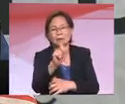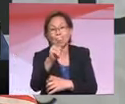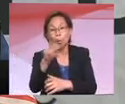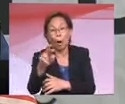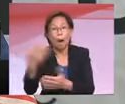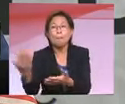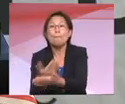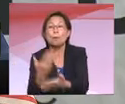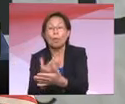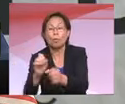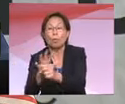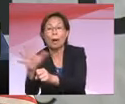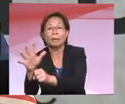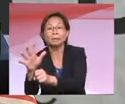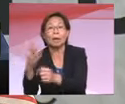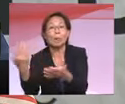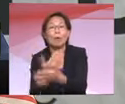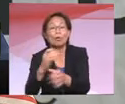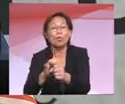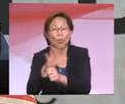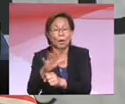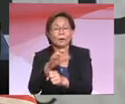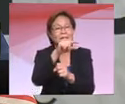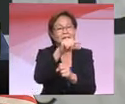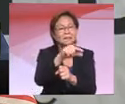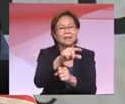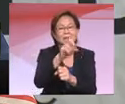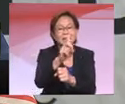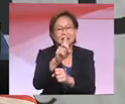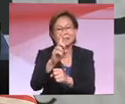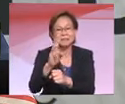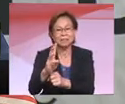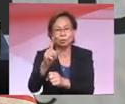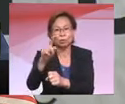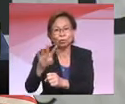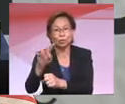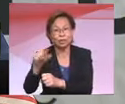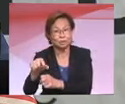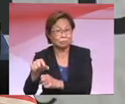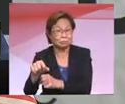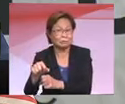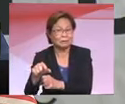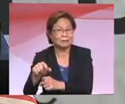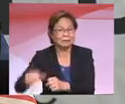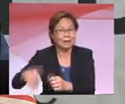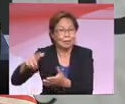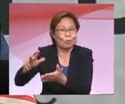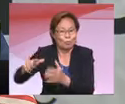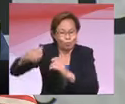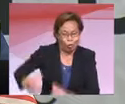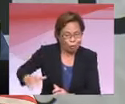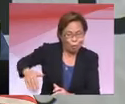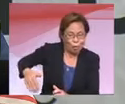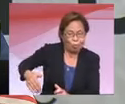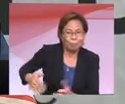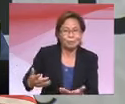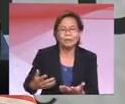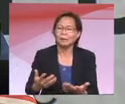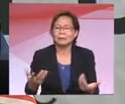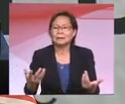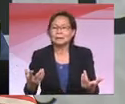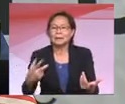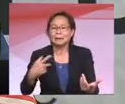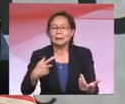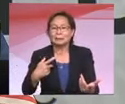mutated or the mutation of D614G. So we hope that whatever said and done,